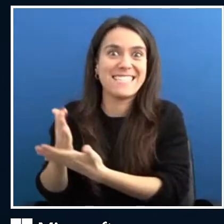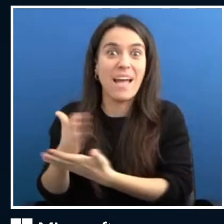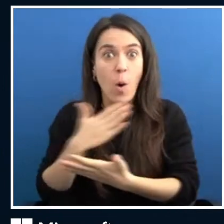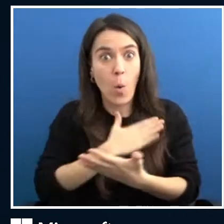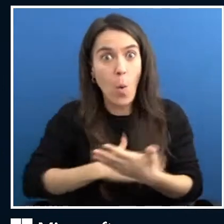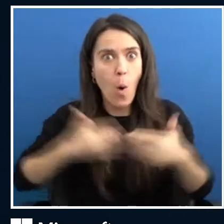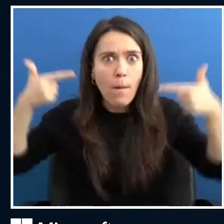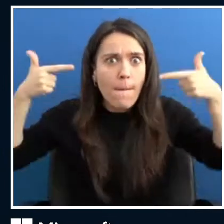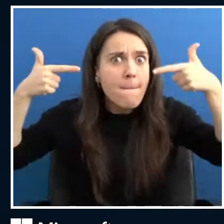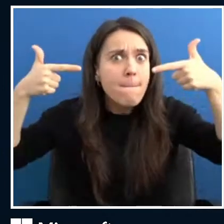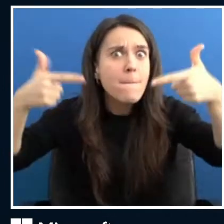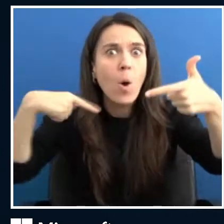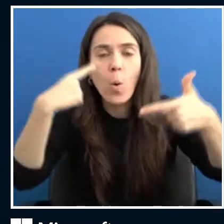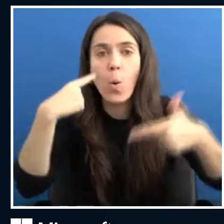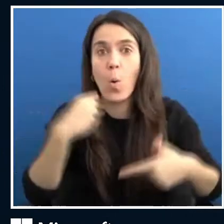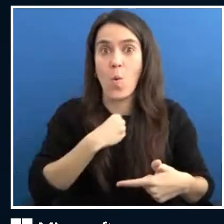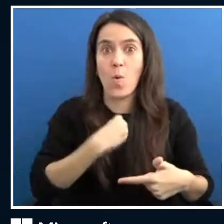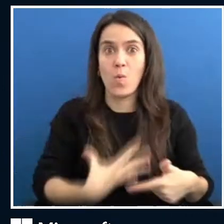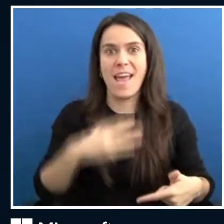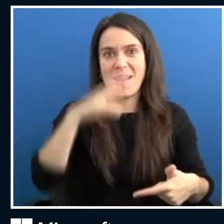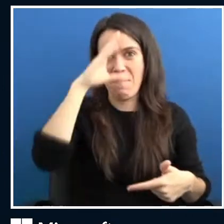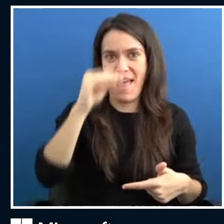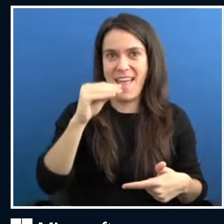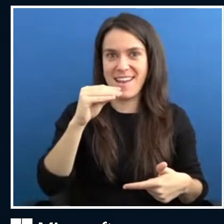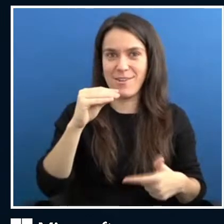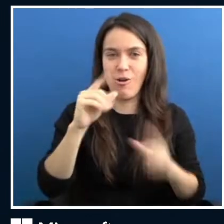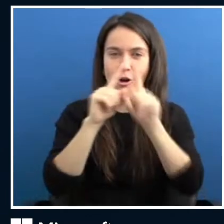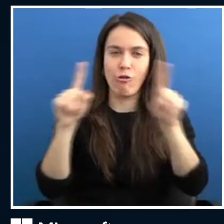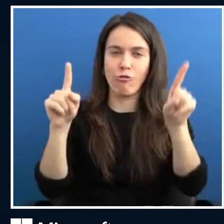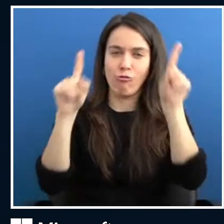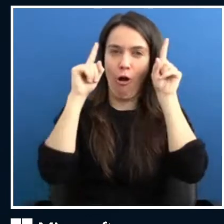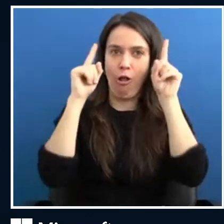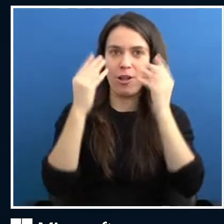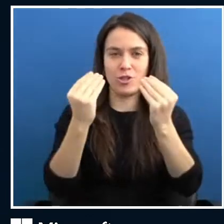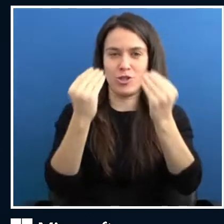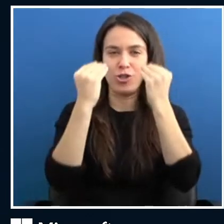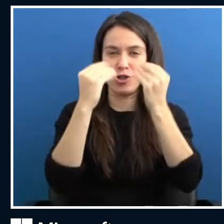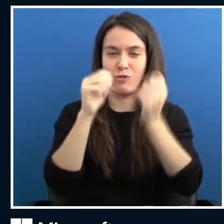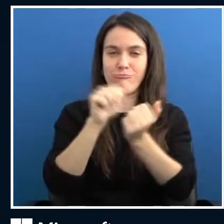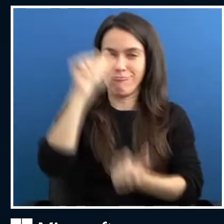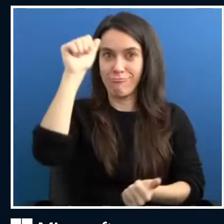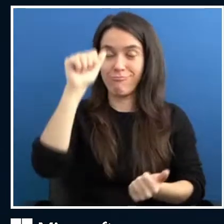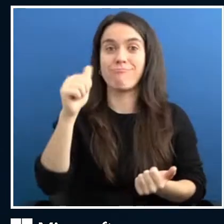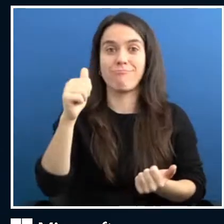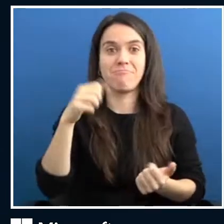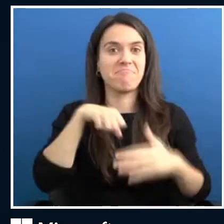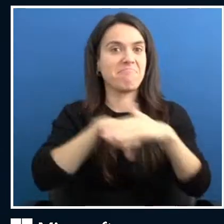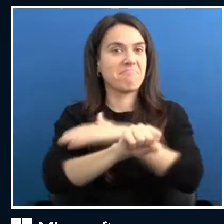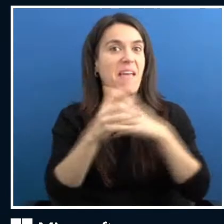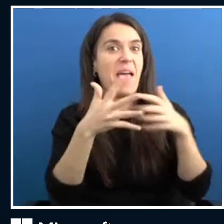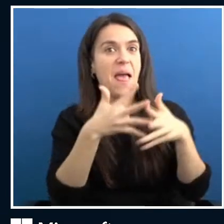men, college-educated, US-born, who make good incomes.